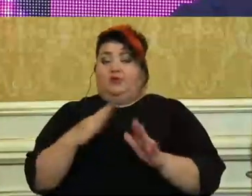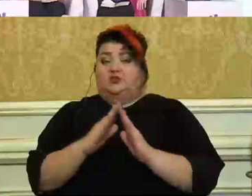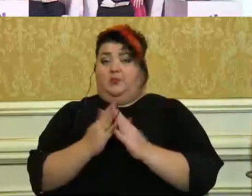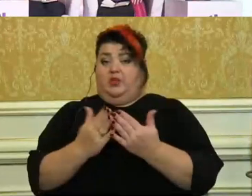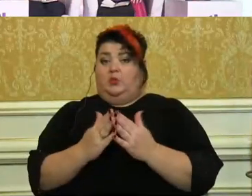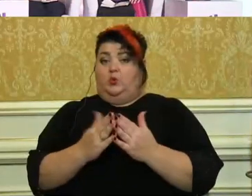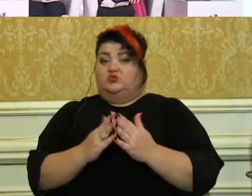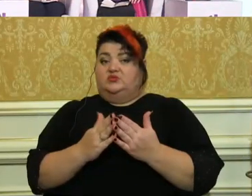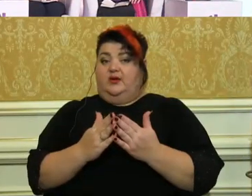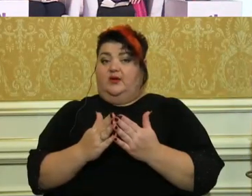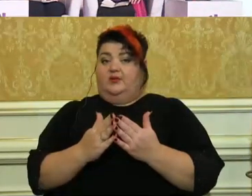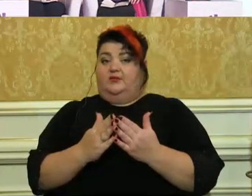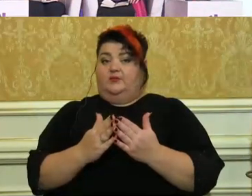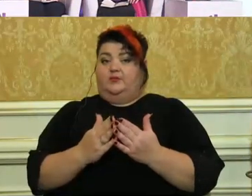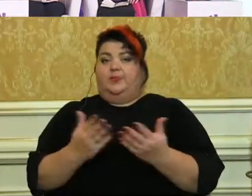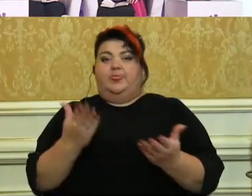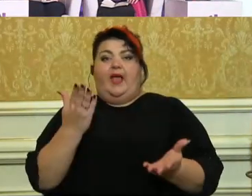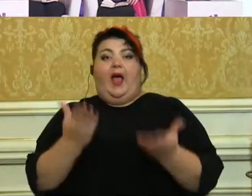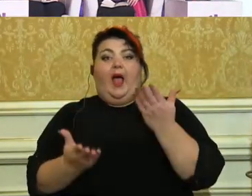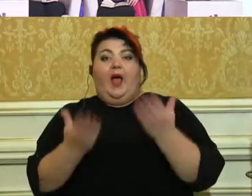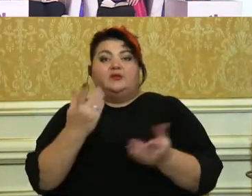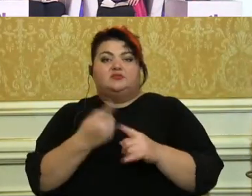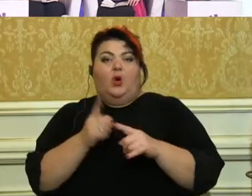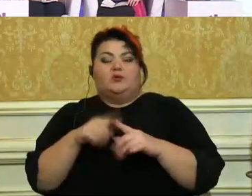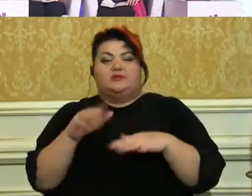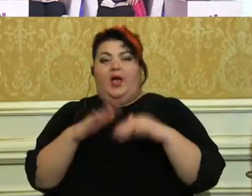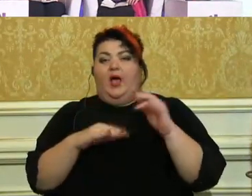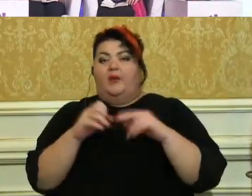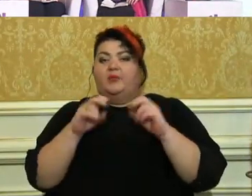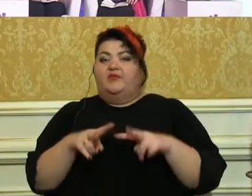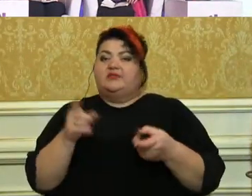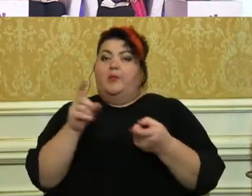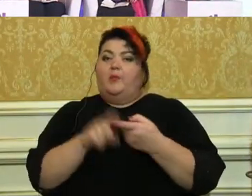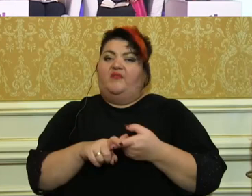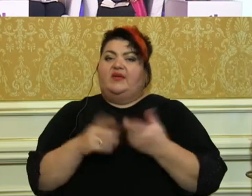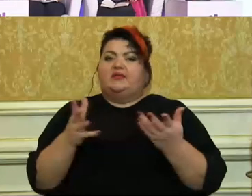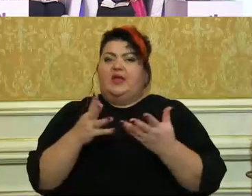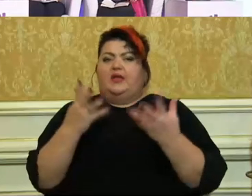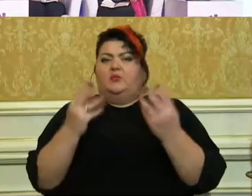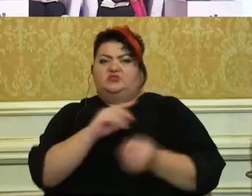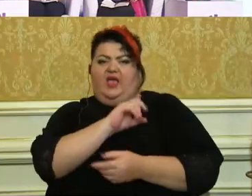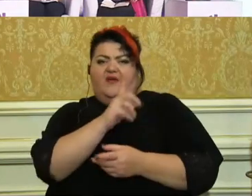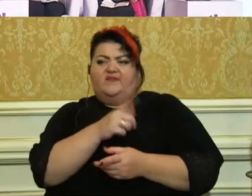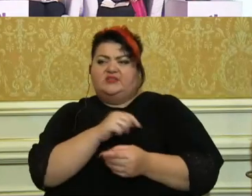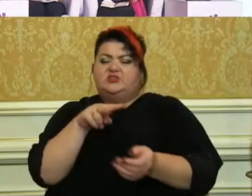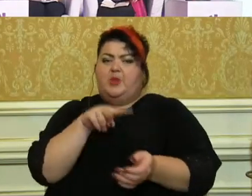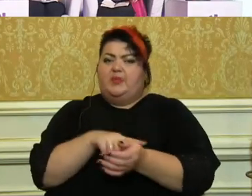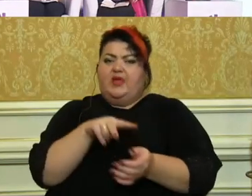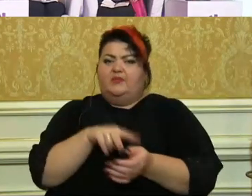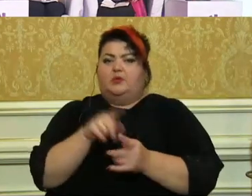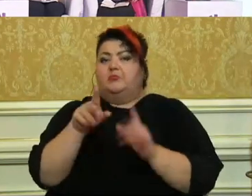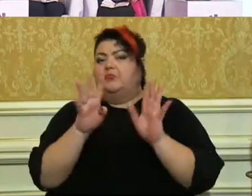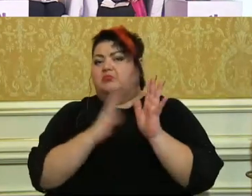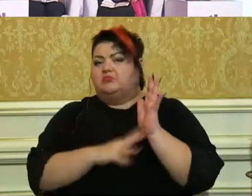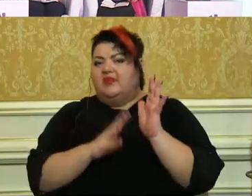professions among the men and the just like the information about the professions were mainly focused on men,